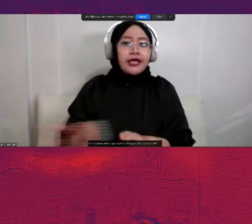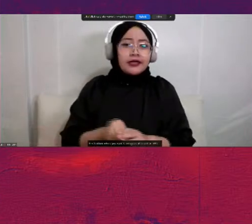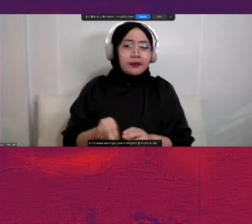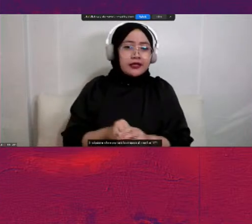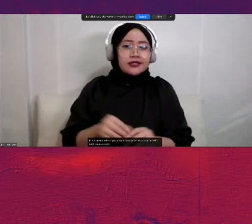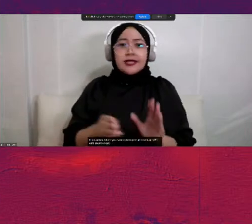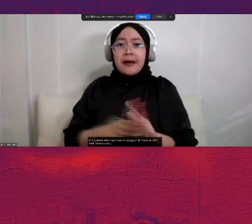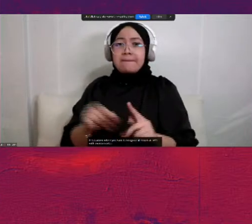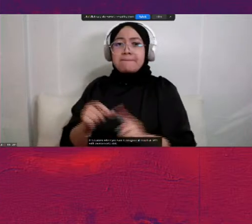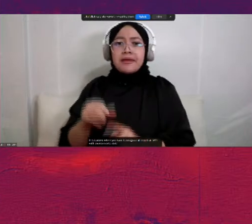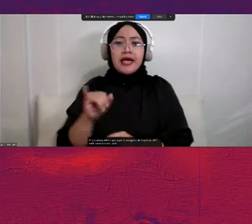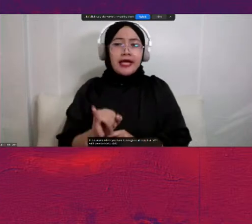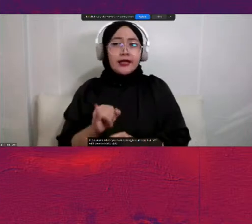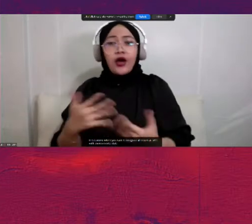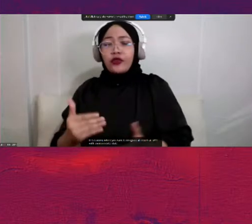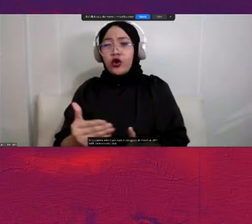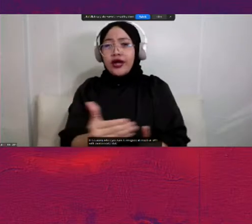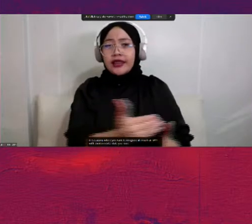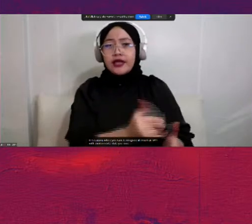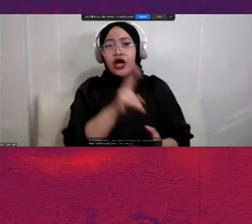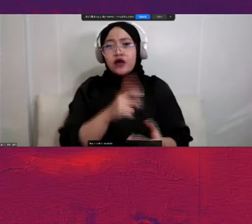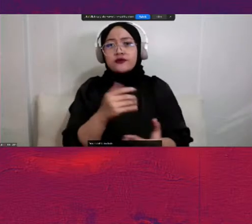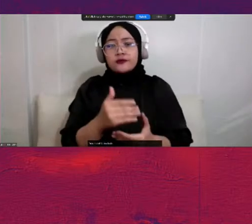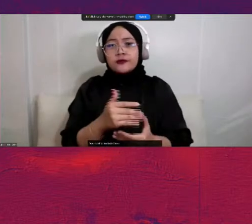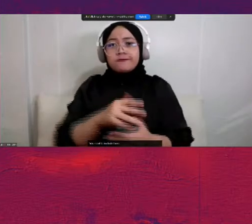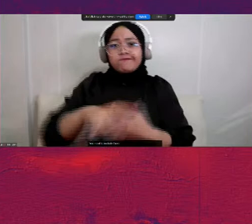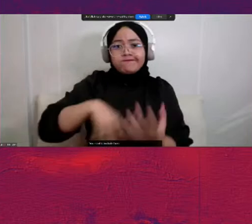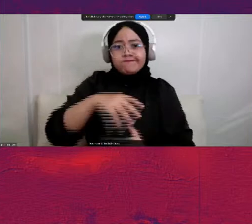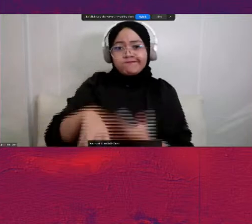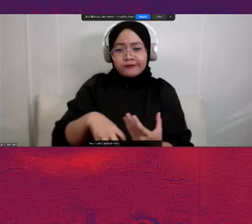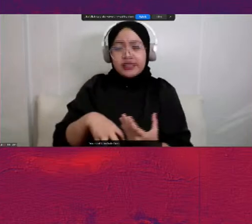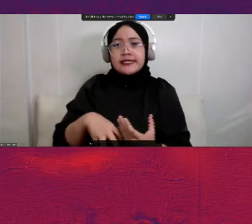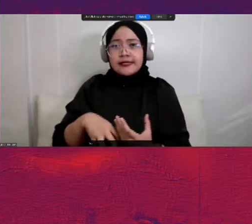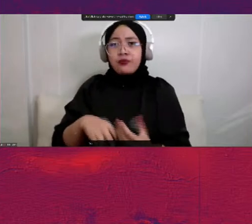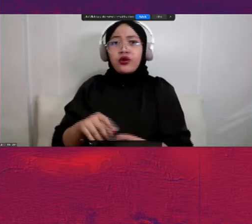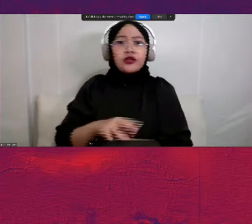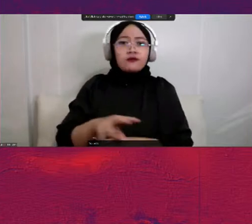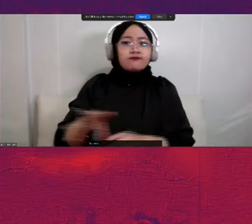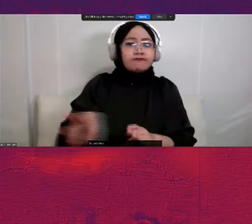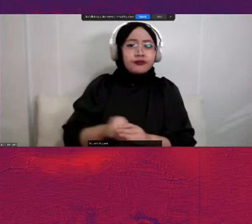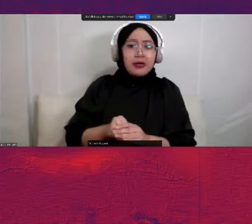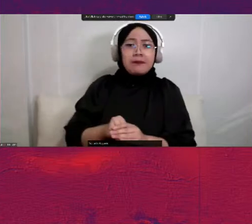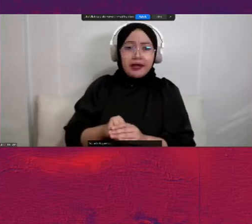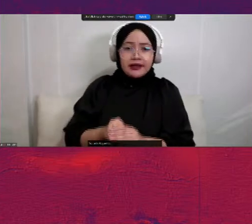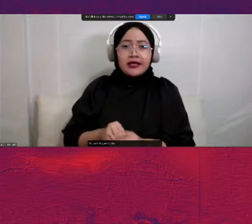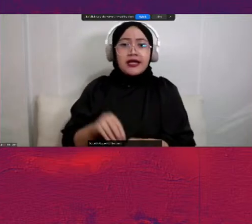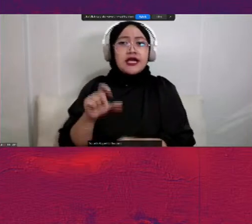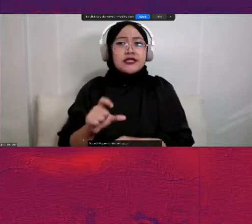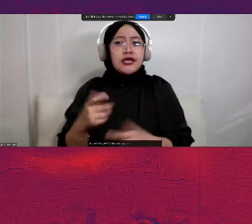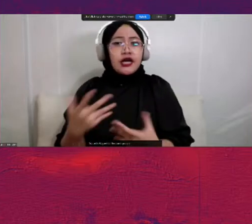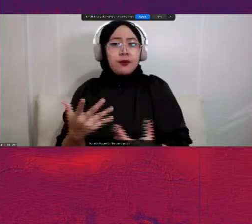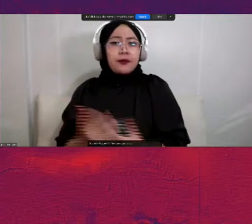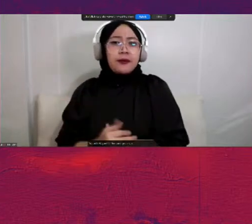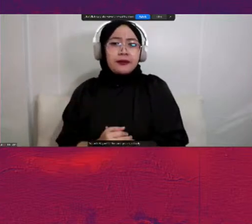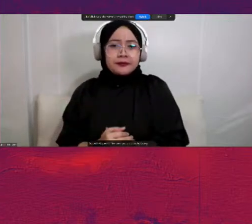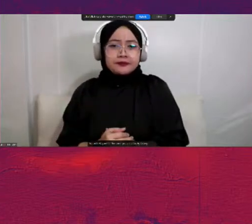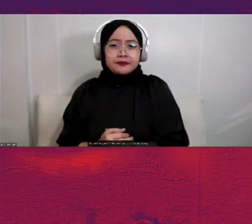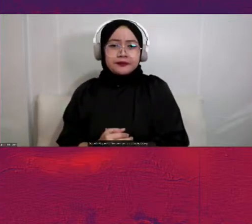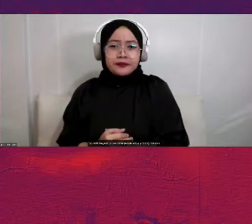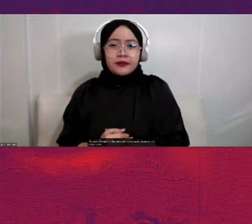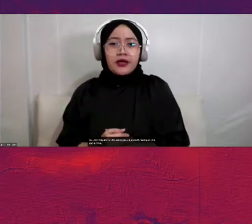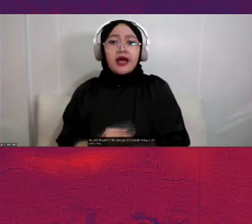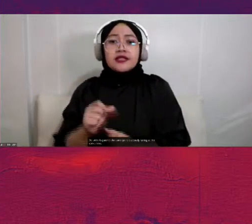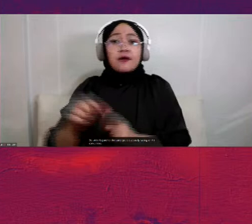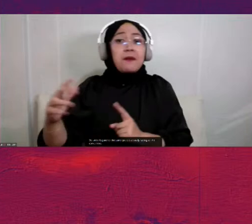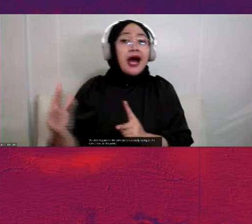with environmental data, you need to include them. So with regard to the same people actually facing at the same